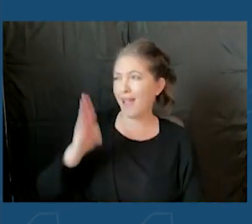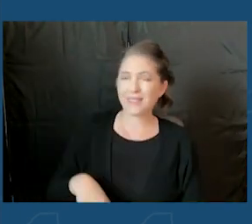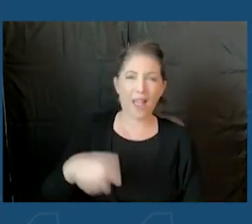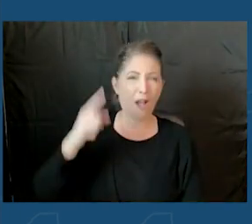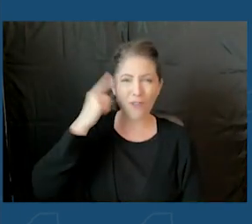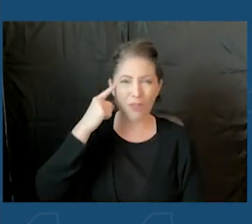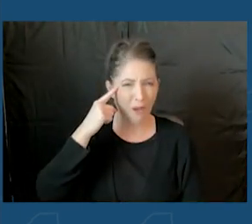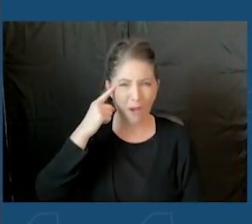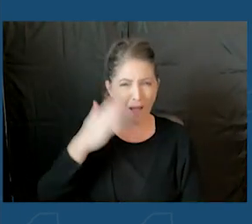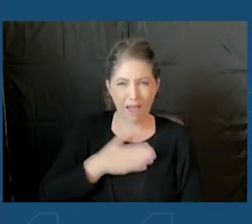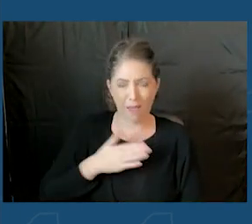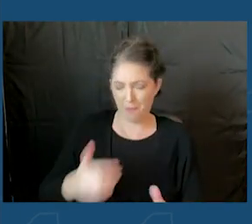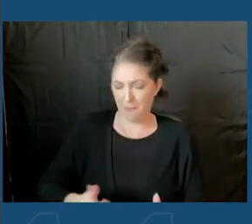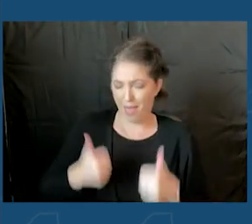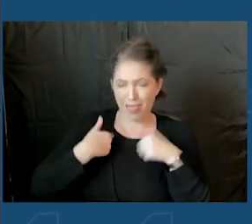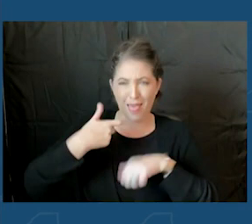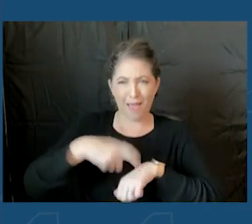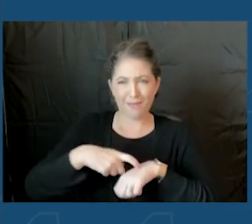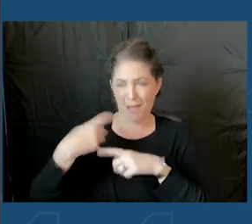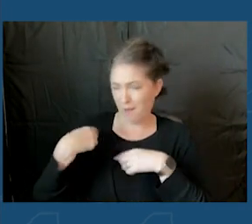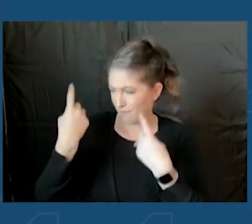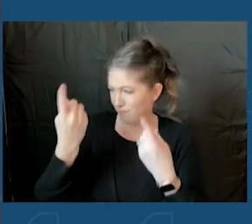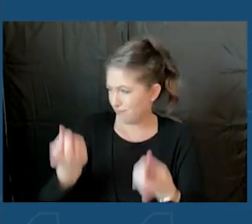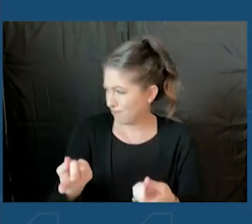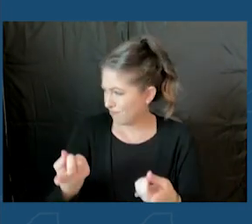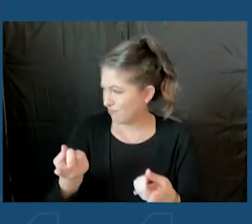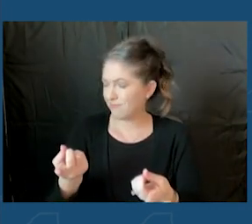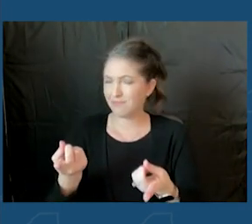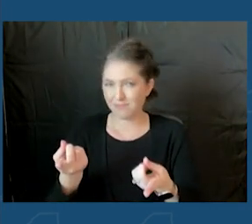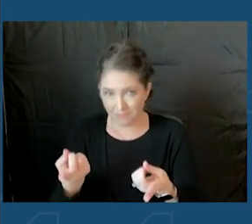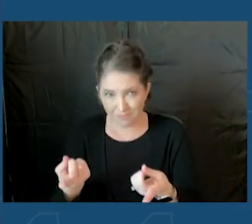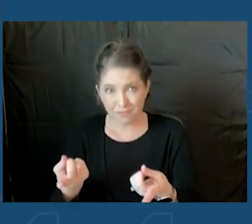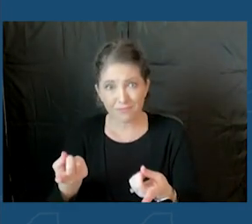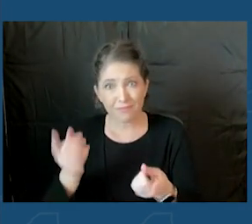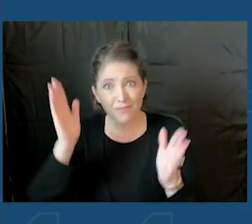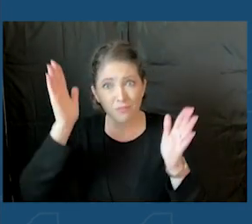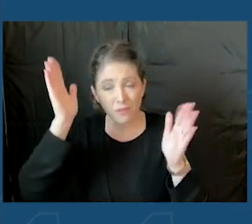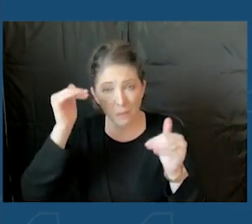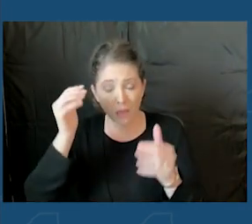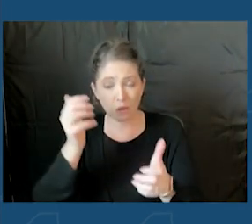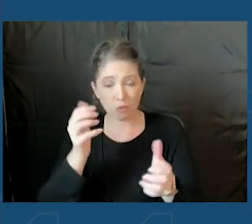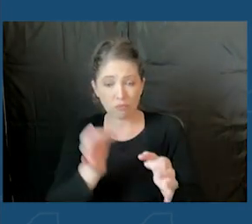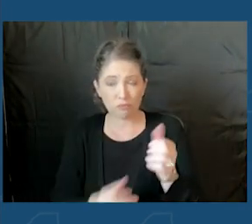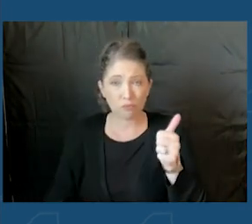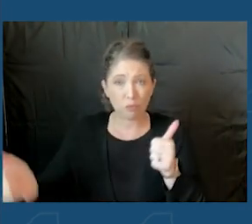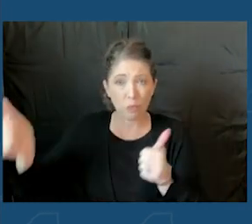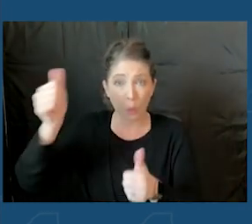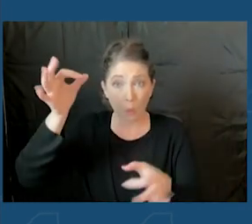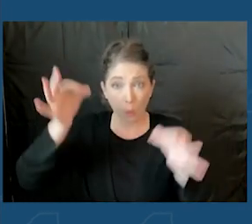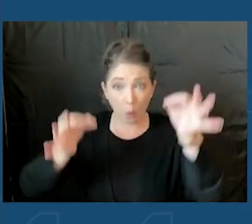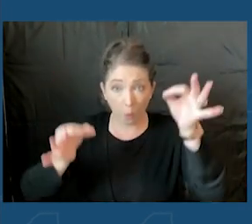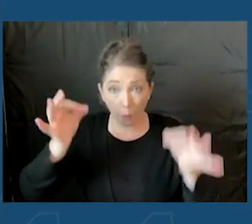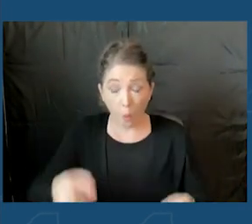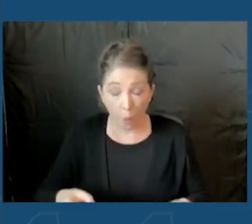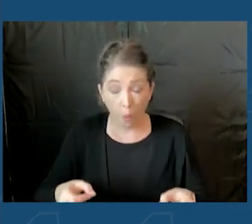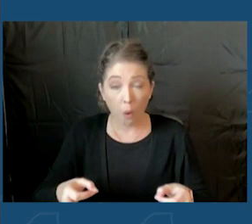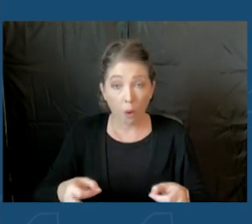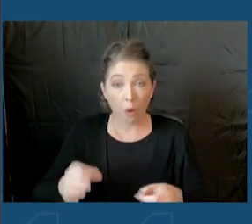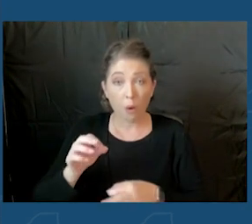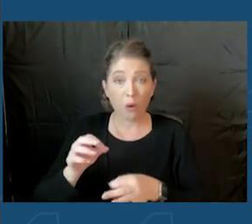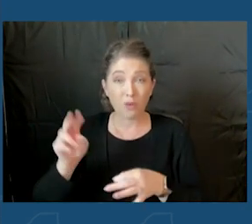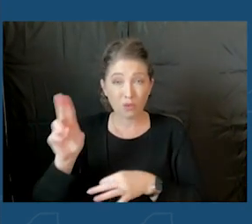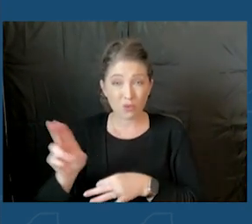lifetime that we would be in the position where we fully expect the Supreme Court of the United States to roll back